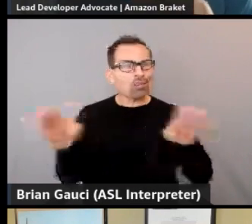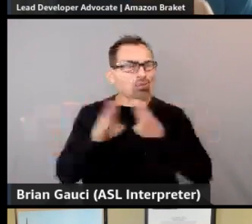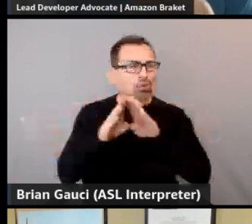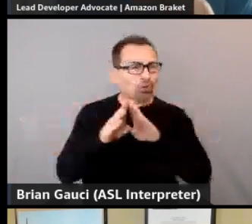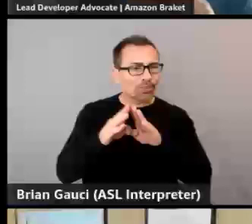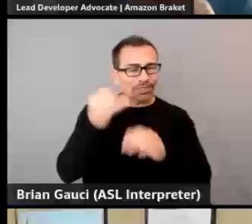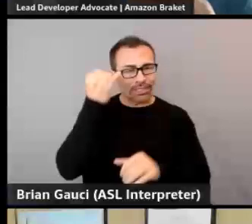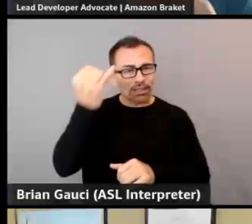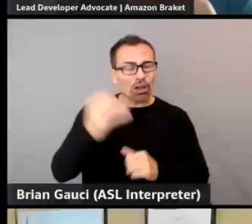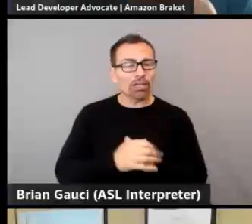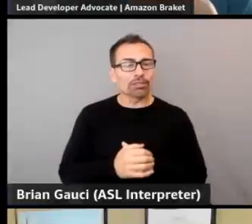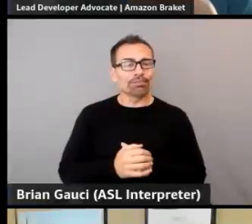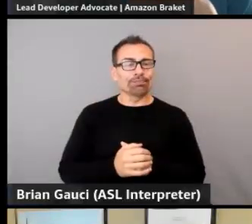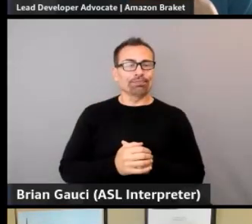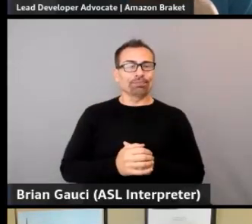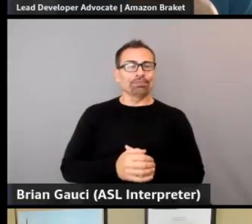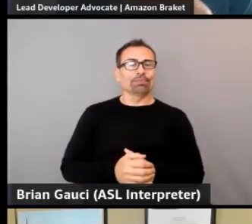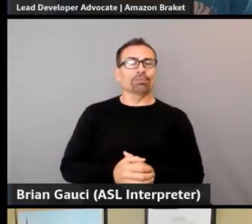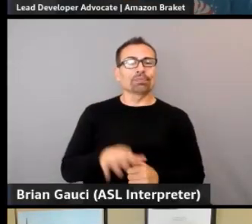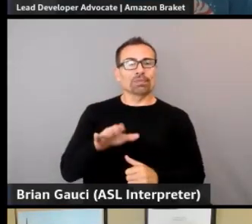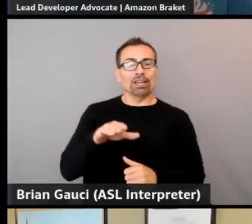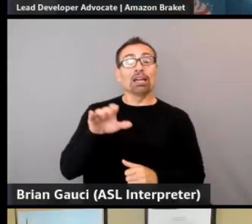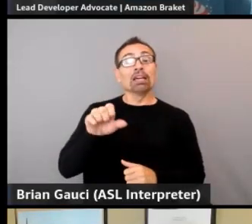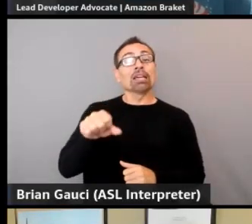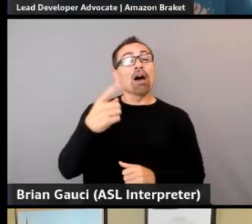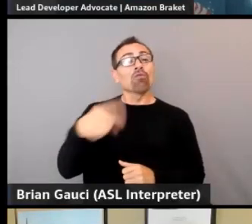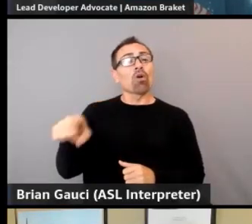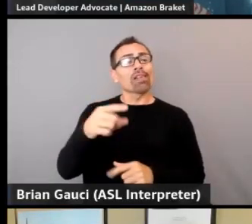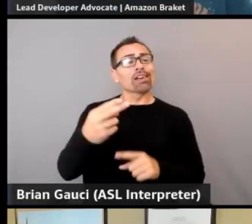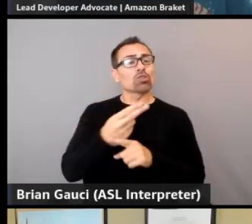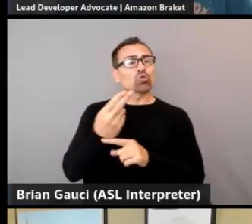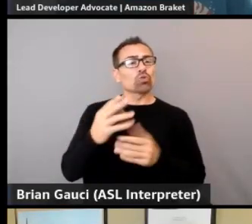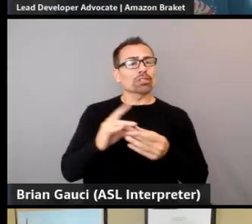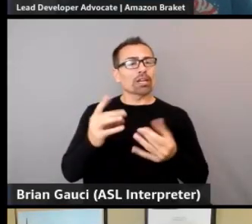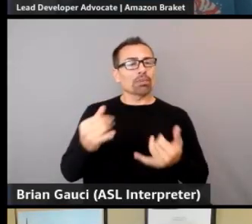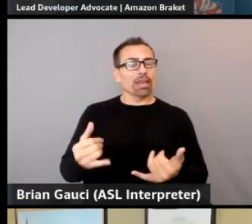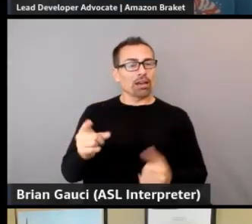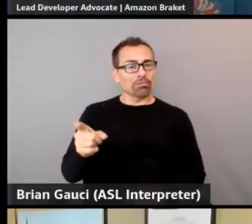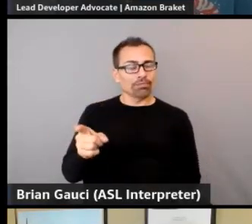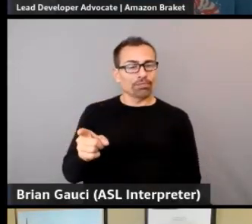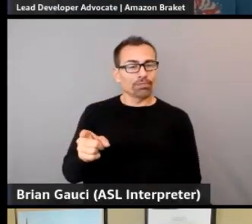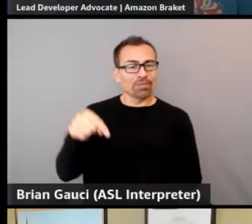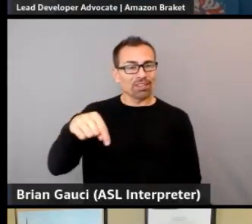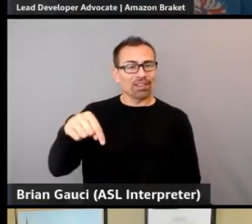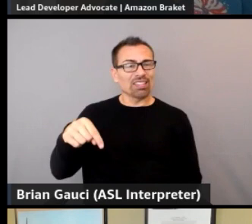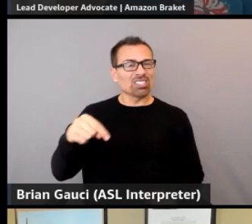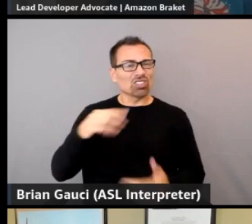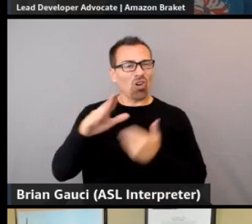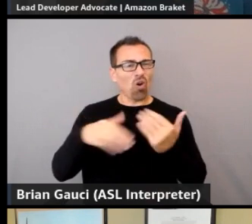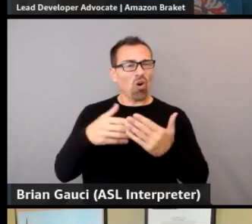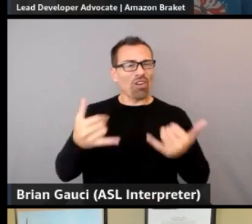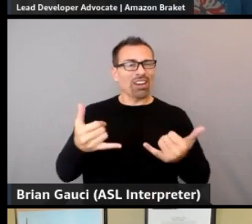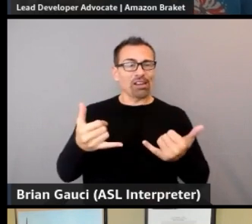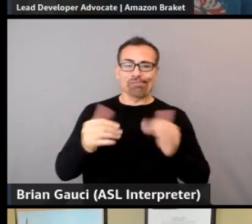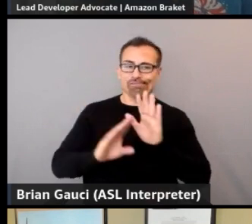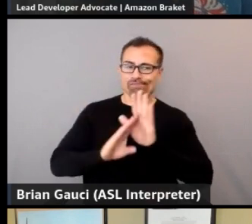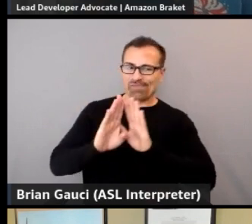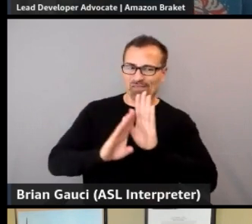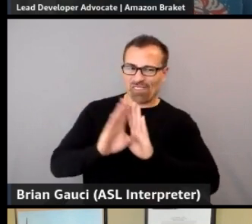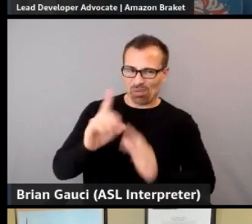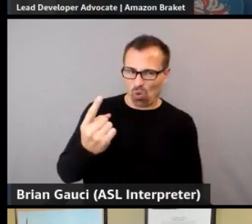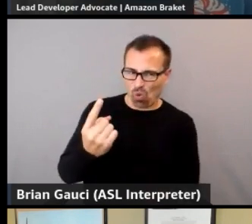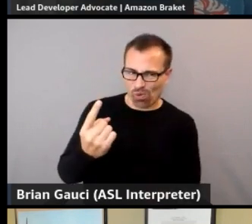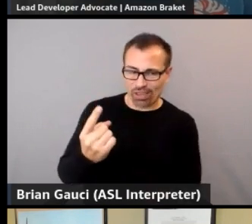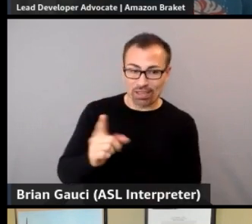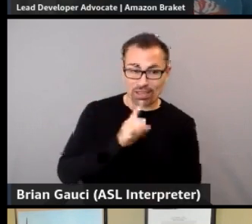like especially for that user comment just now. So this is all currently in development, and we really